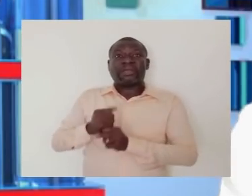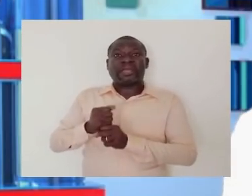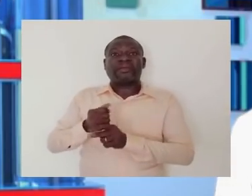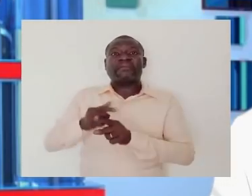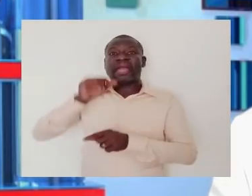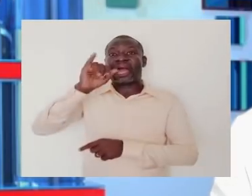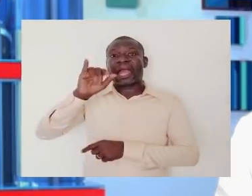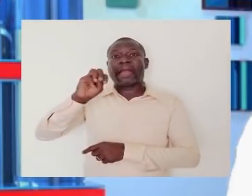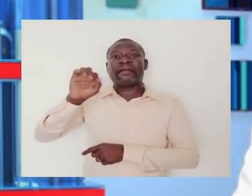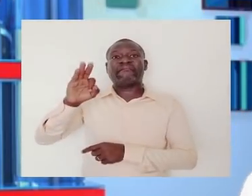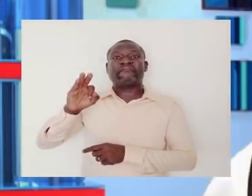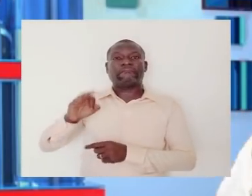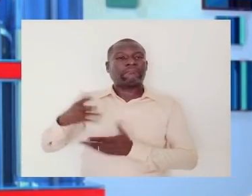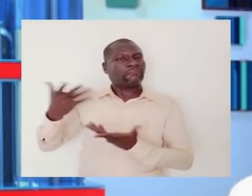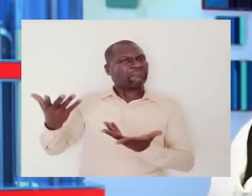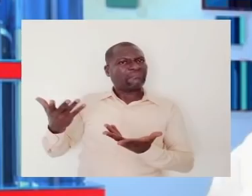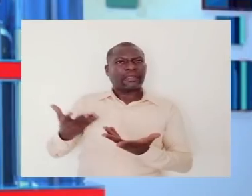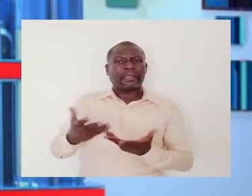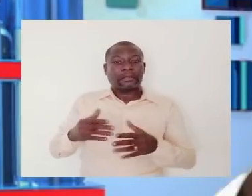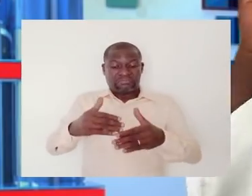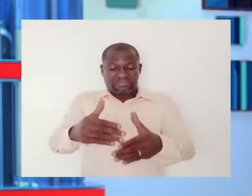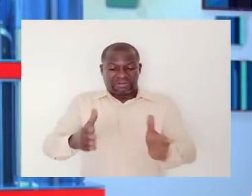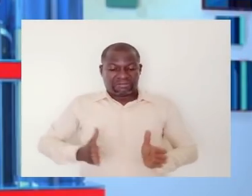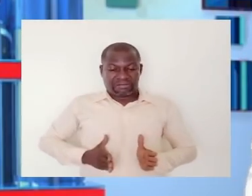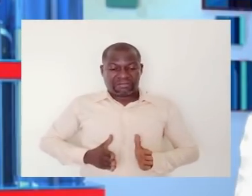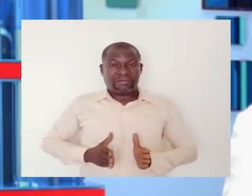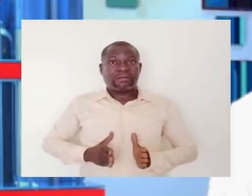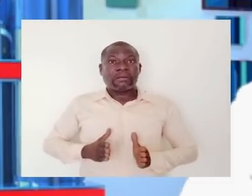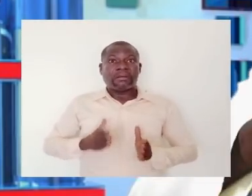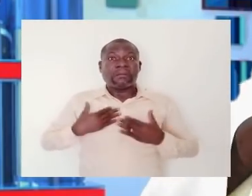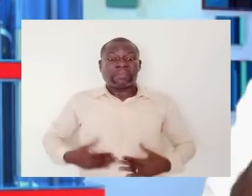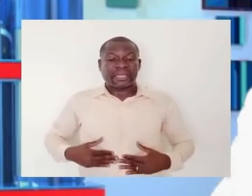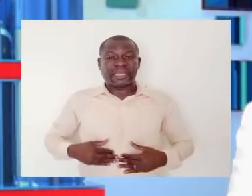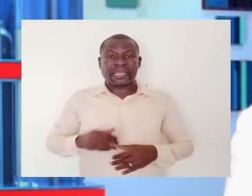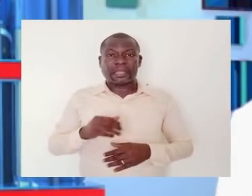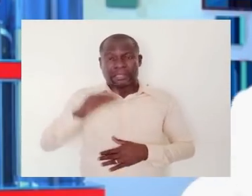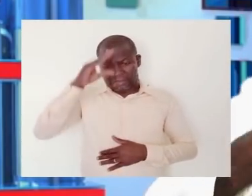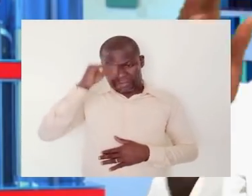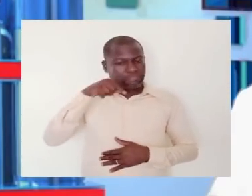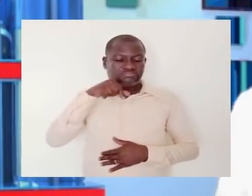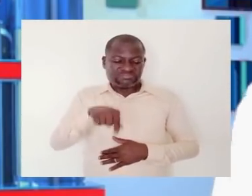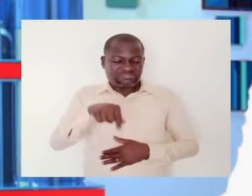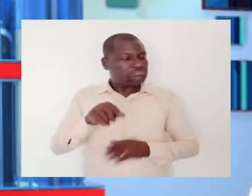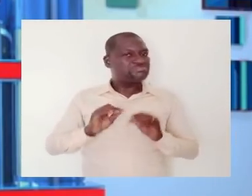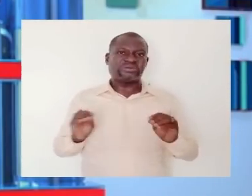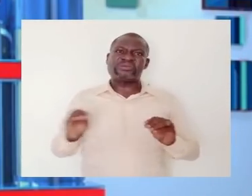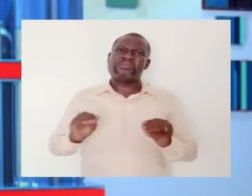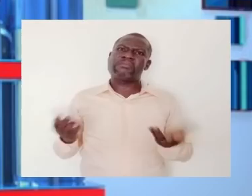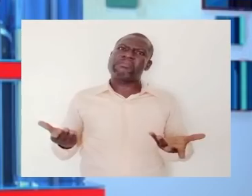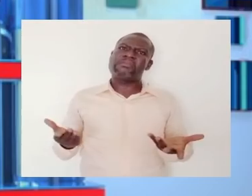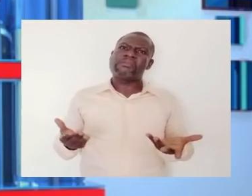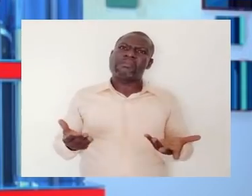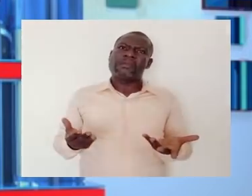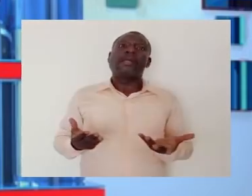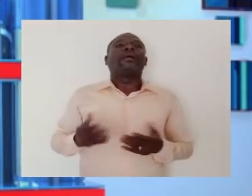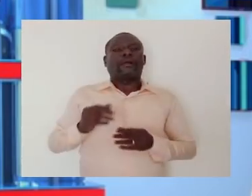What do you call? Now, Adaka, if you Daka, and Nipa, and Nemo, no more SCSC, I catch any person, and I say, say, any power, and to